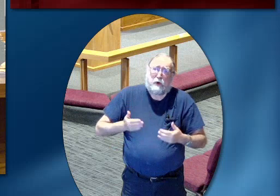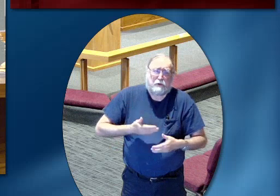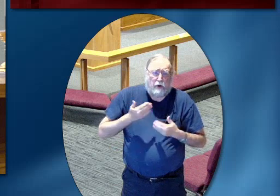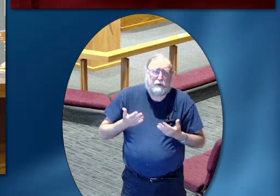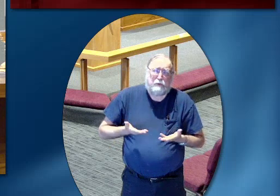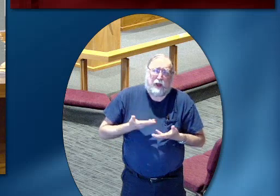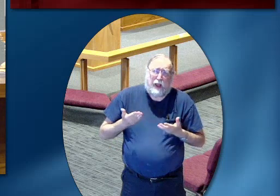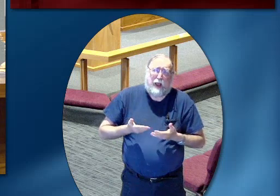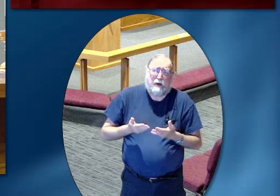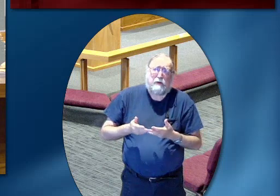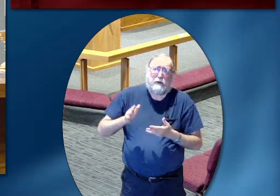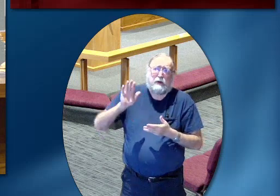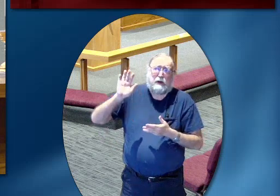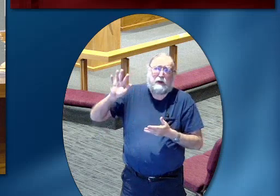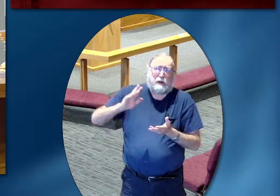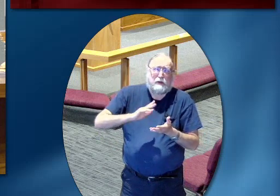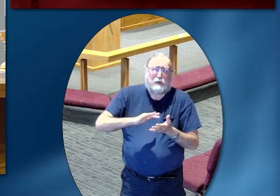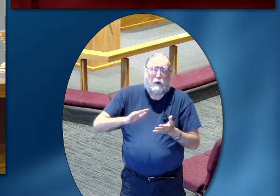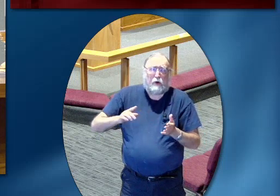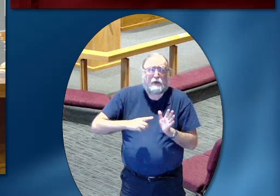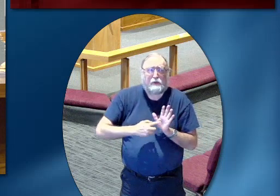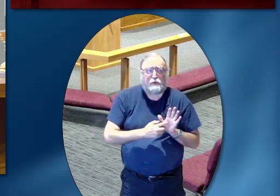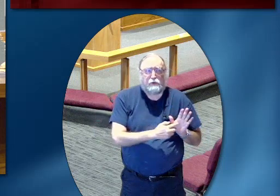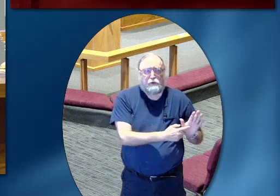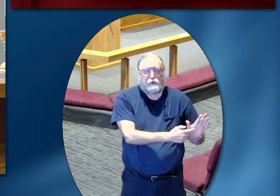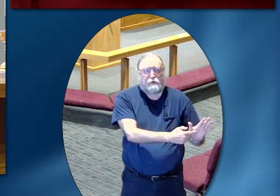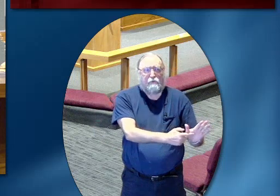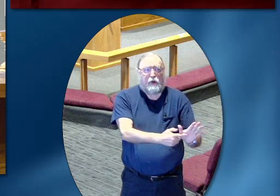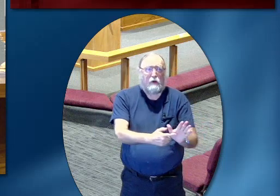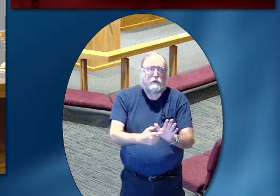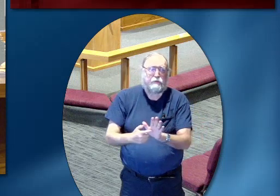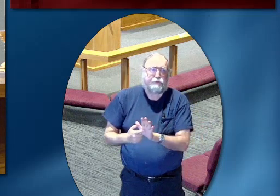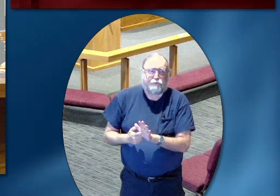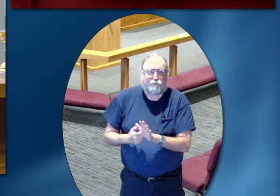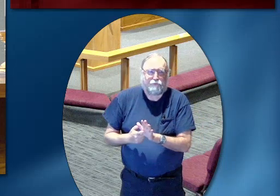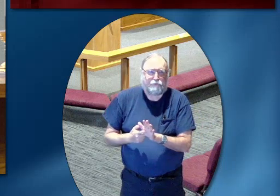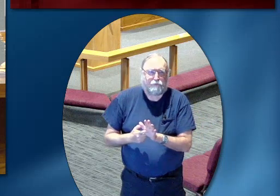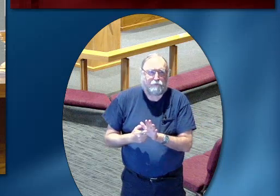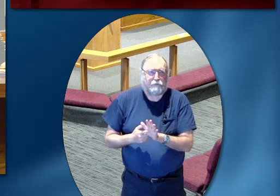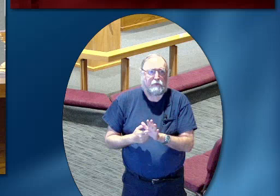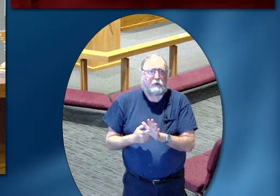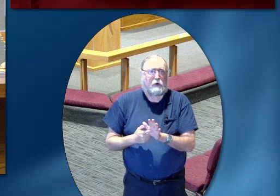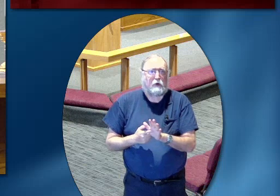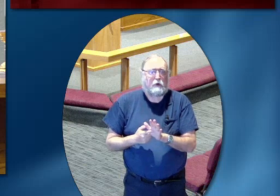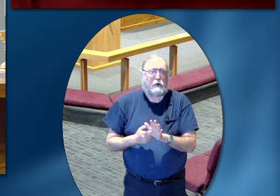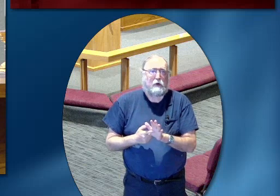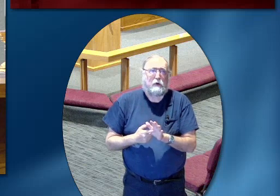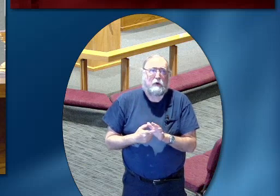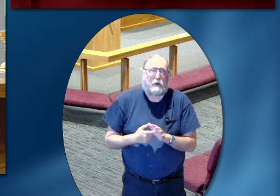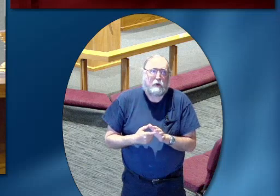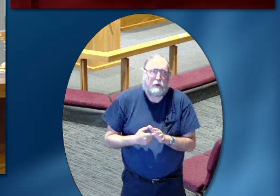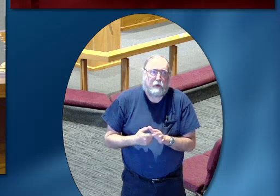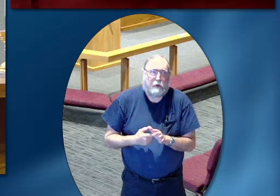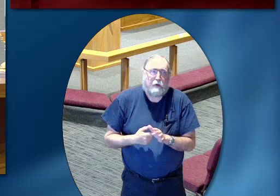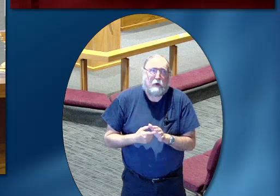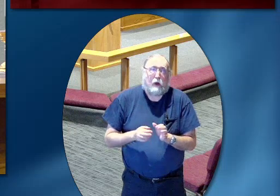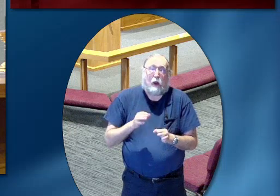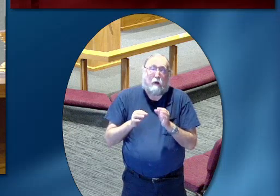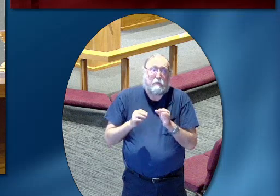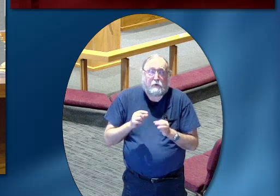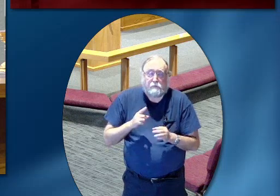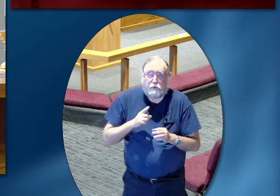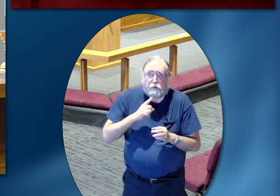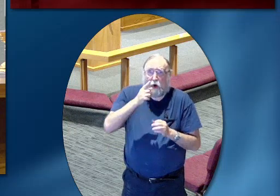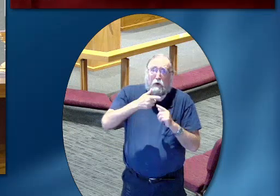also rejoice and be glad when his glory is revealed. If you are insulted for the name of